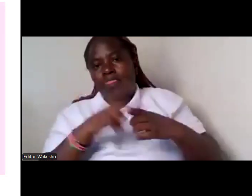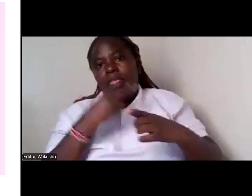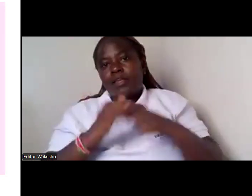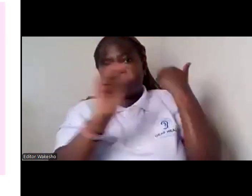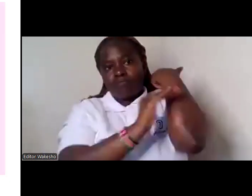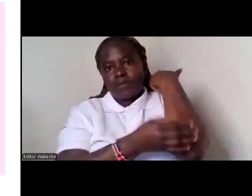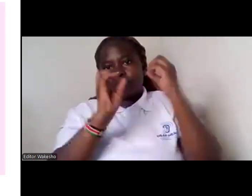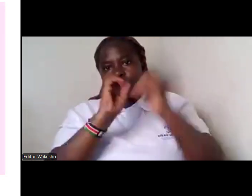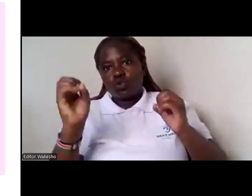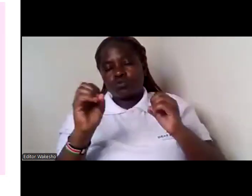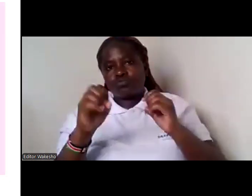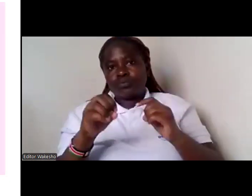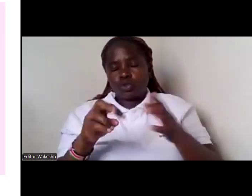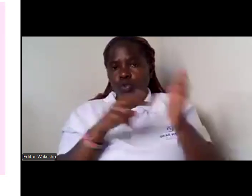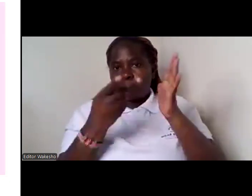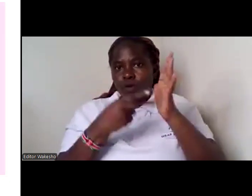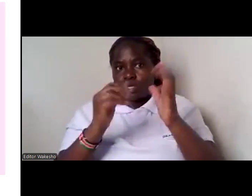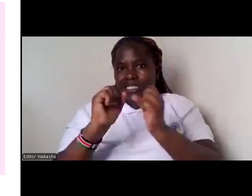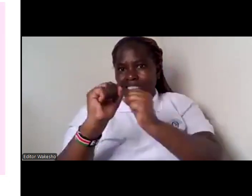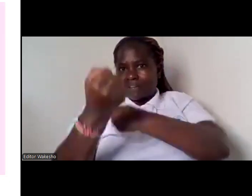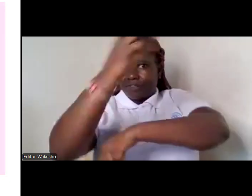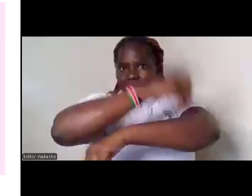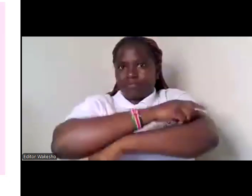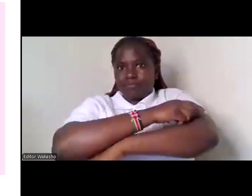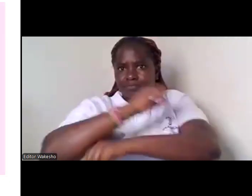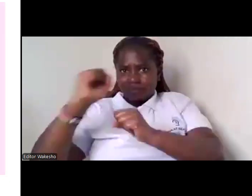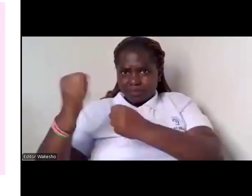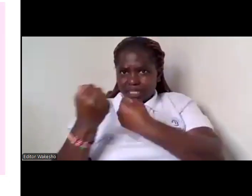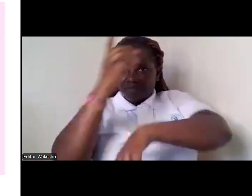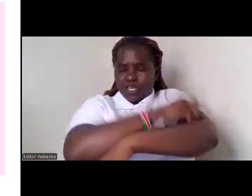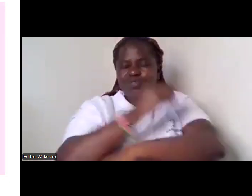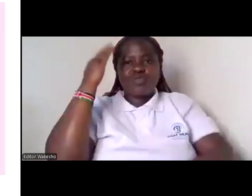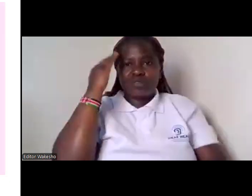There are what people call the safe days. I'm sure you've heard of something called safe days.